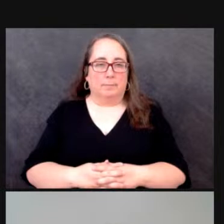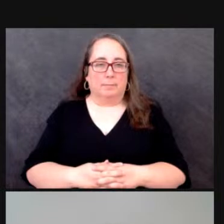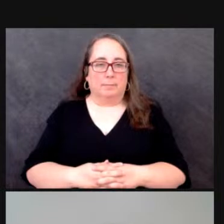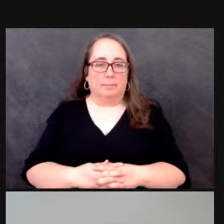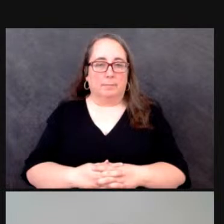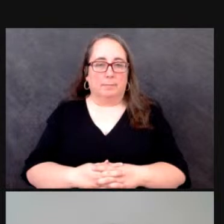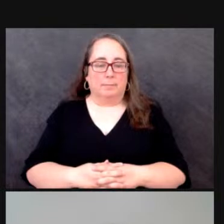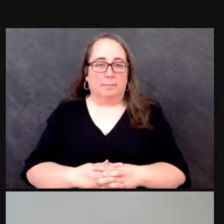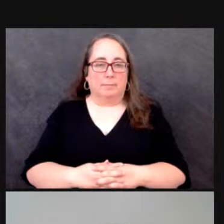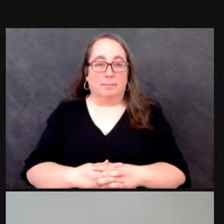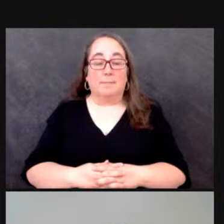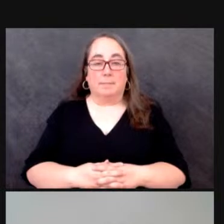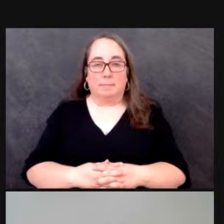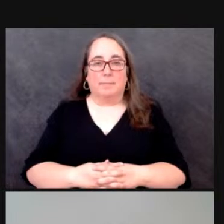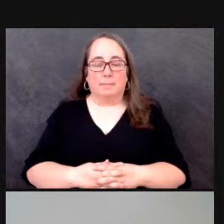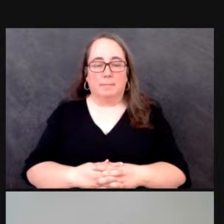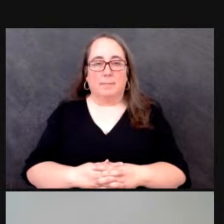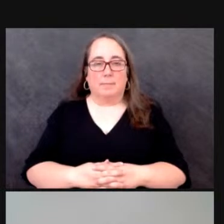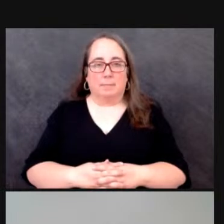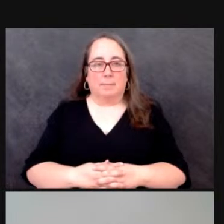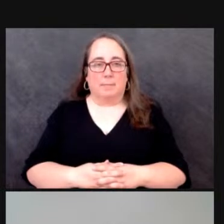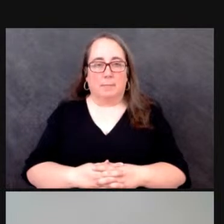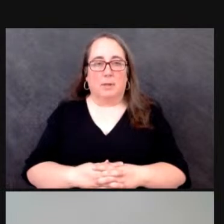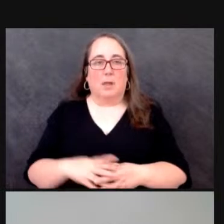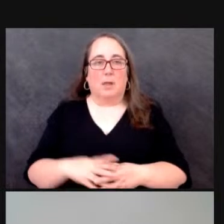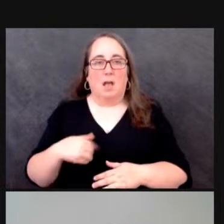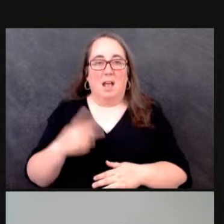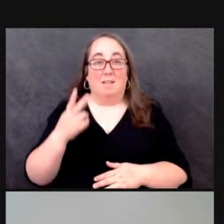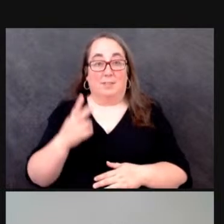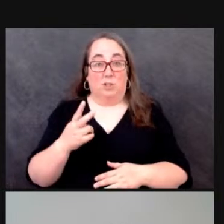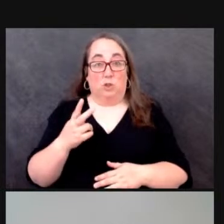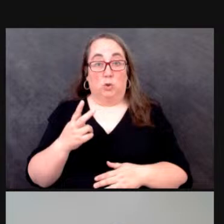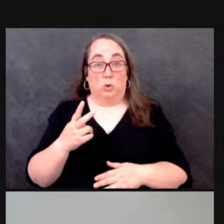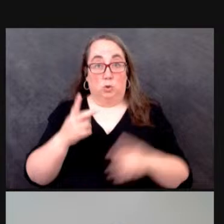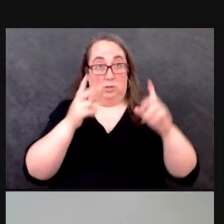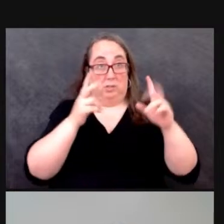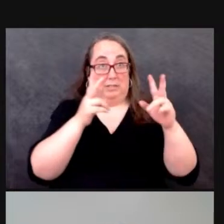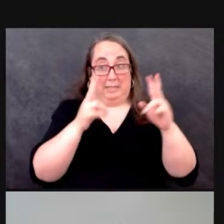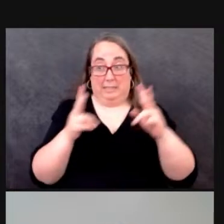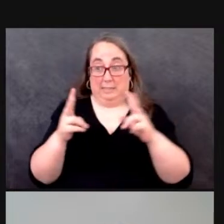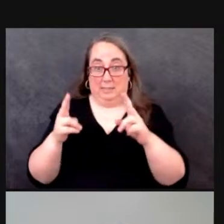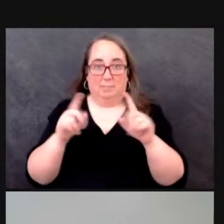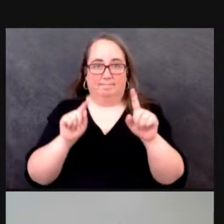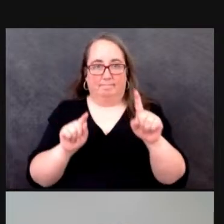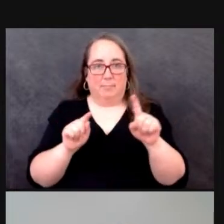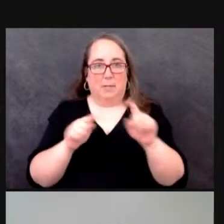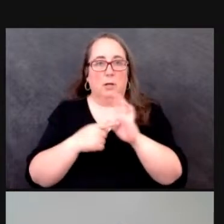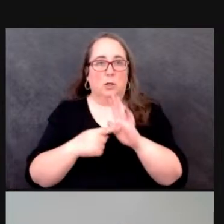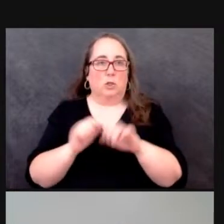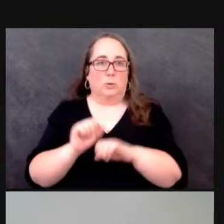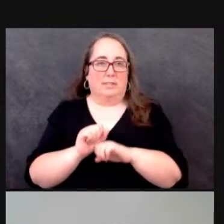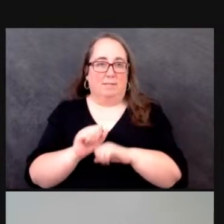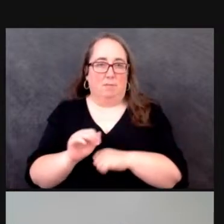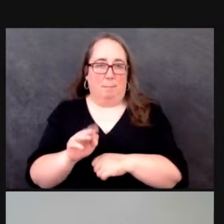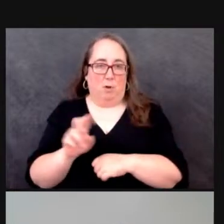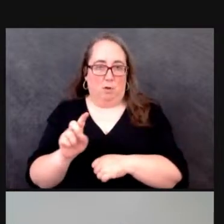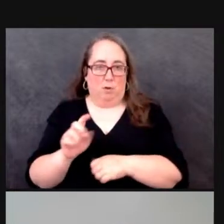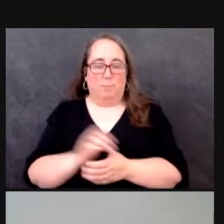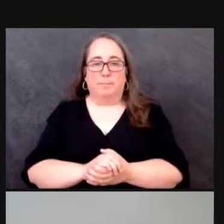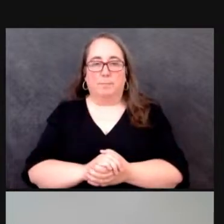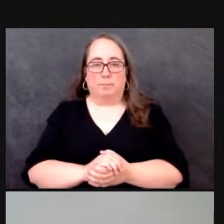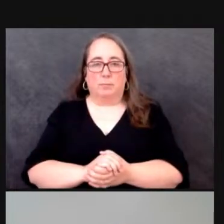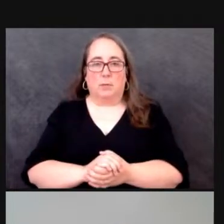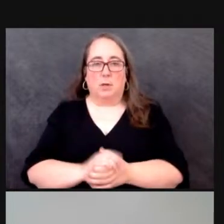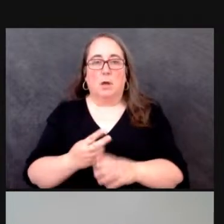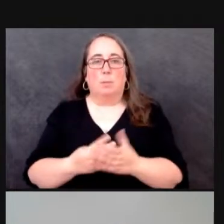I would like to pause here and note that there are 2 scenes on the service that directly depict slavery in Maryland. Both are found on the